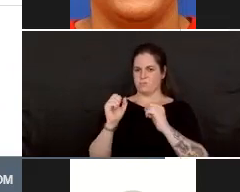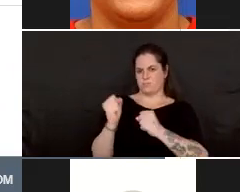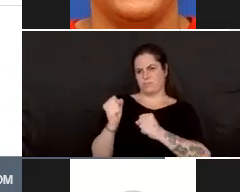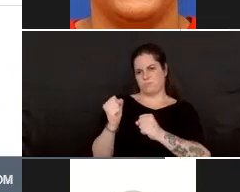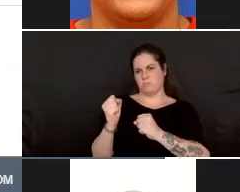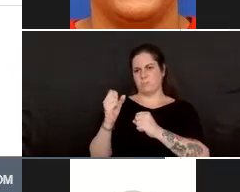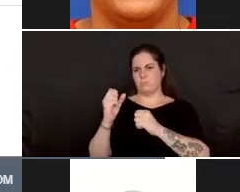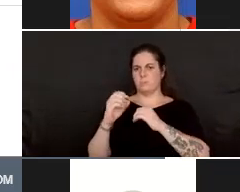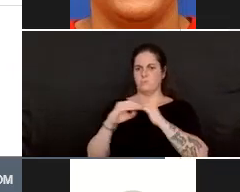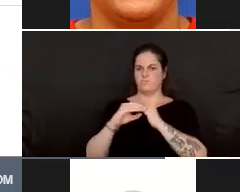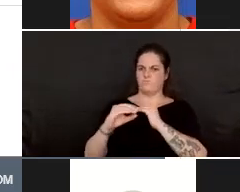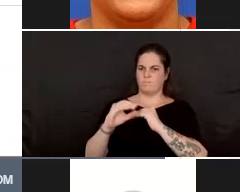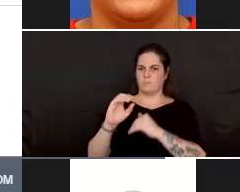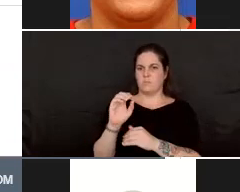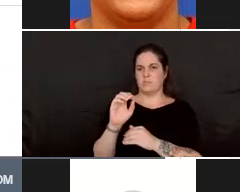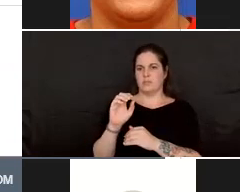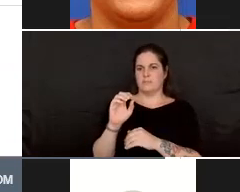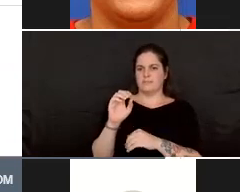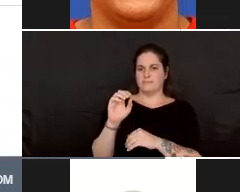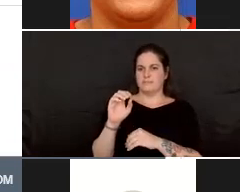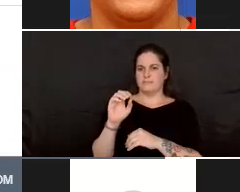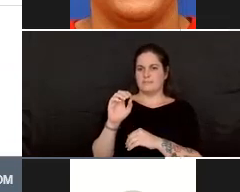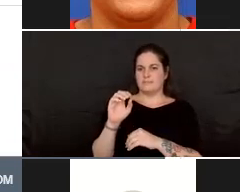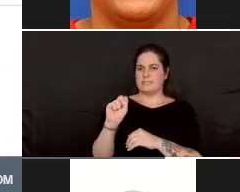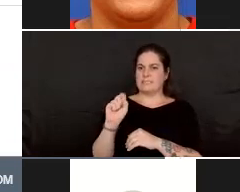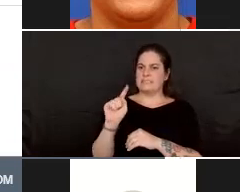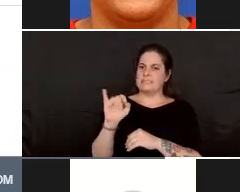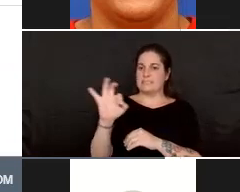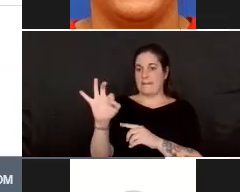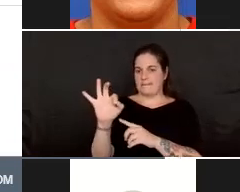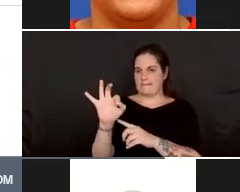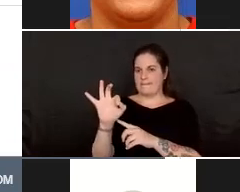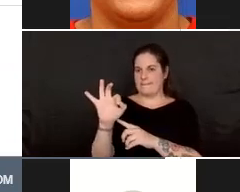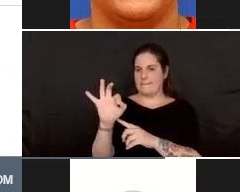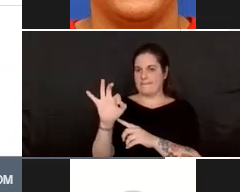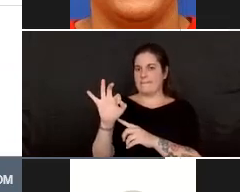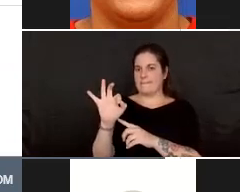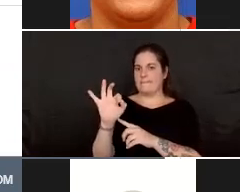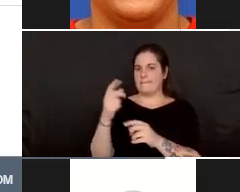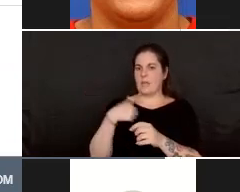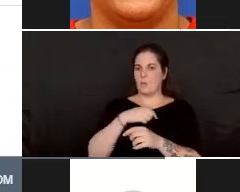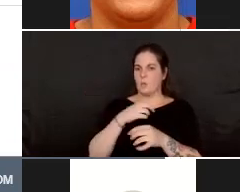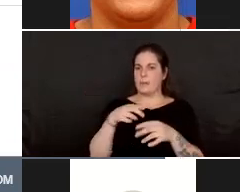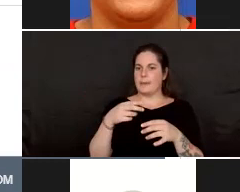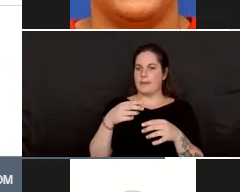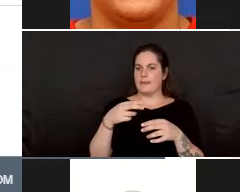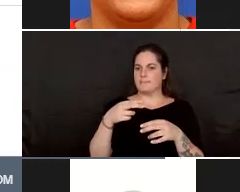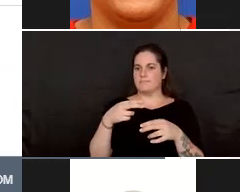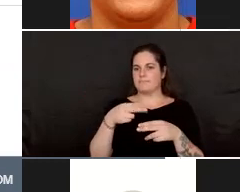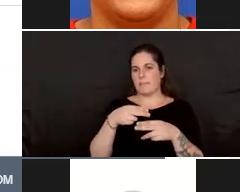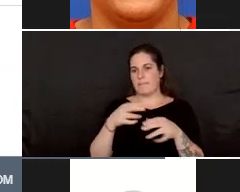our system is, our oscillator is, and we measure that stiffness in newtons per